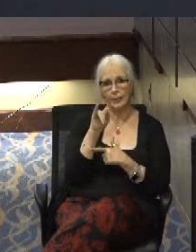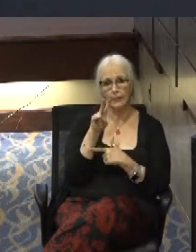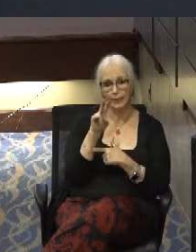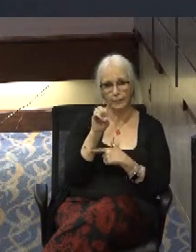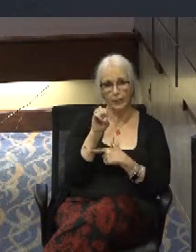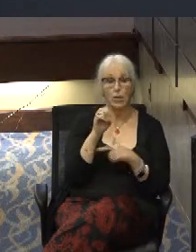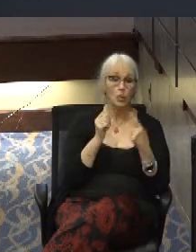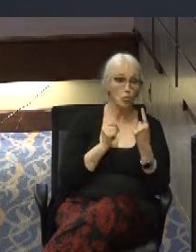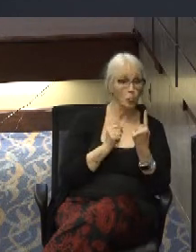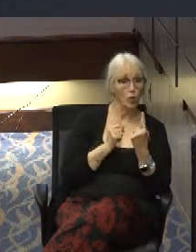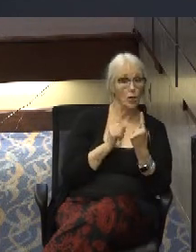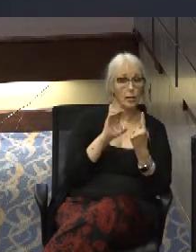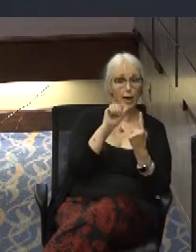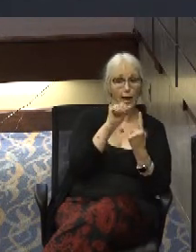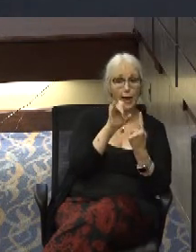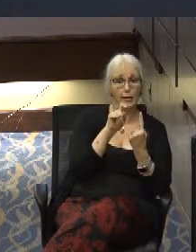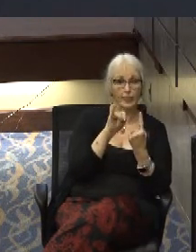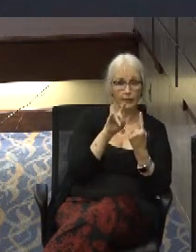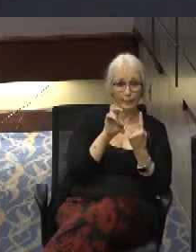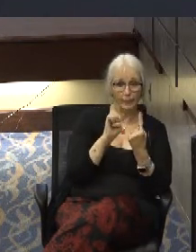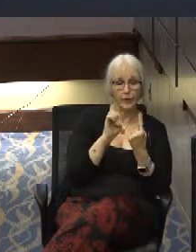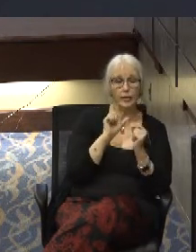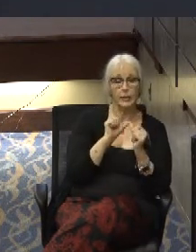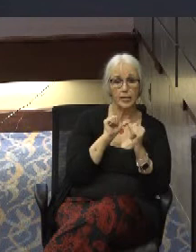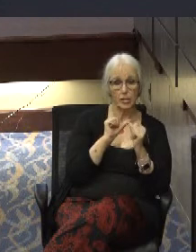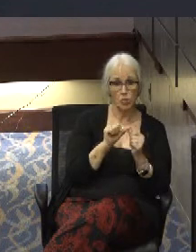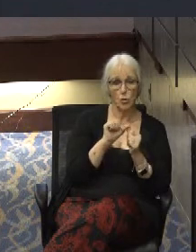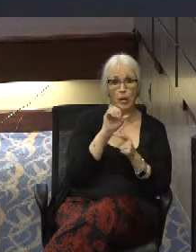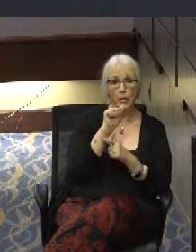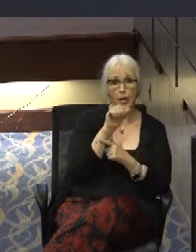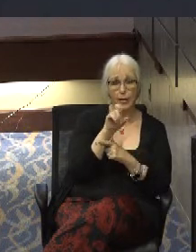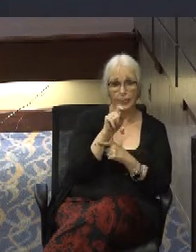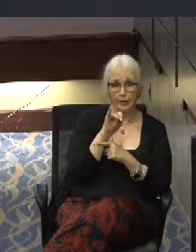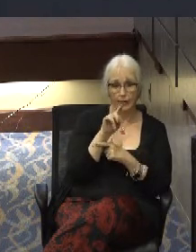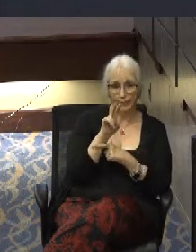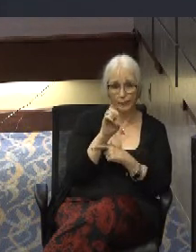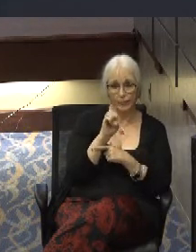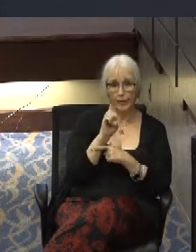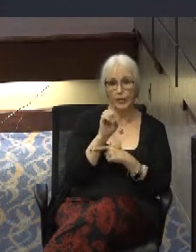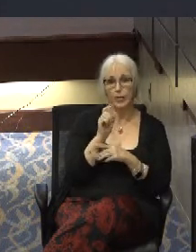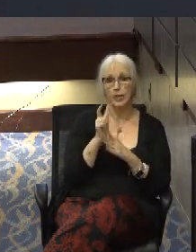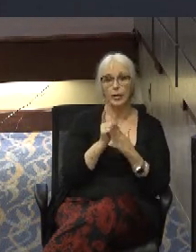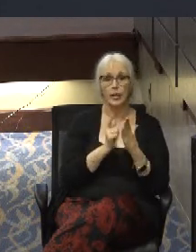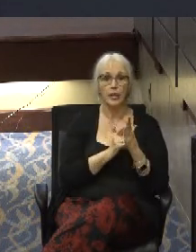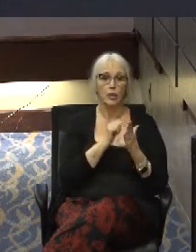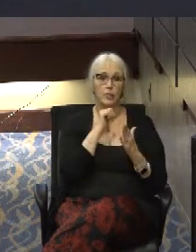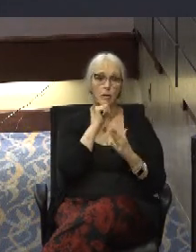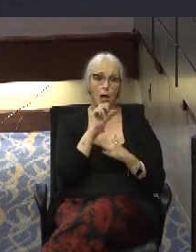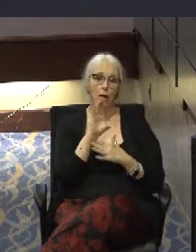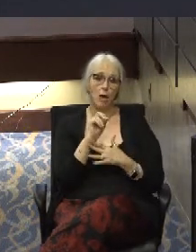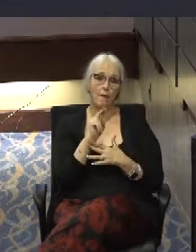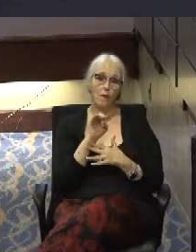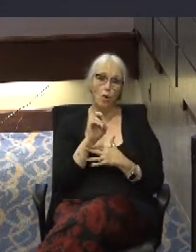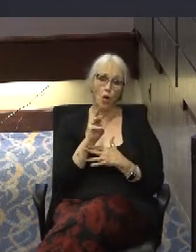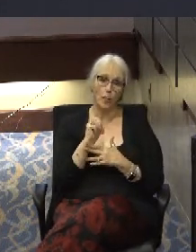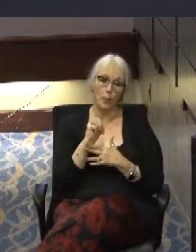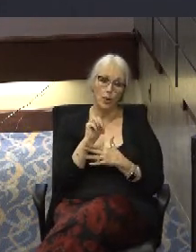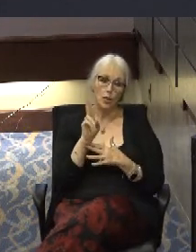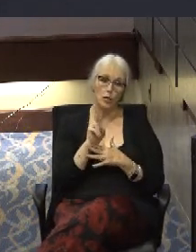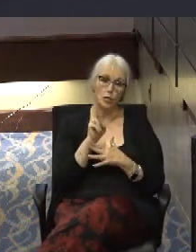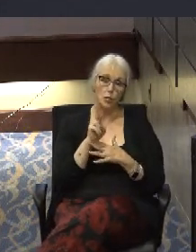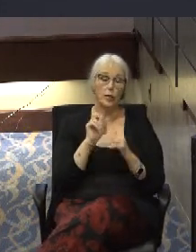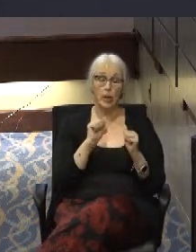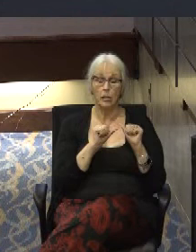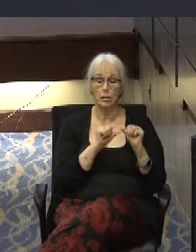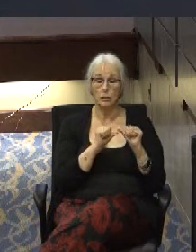is currently active and has continued to be active would be considered a legally non-conforming use, meaning that it could continue to